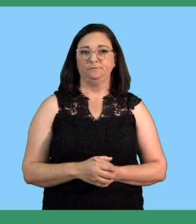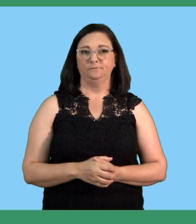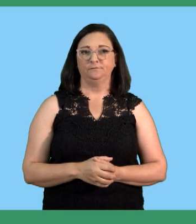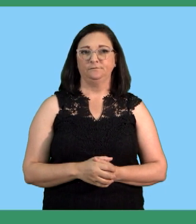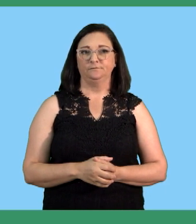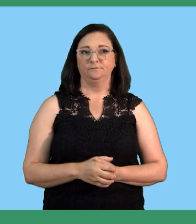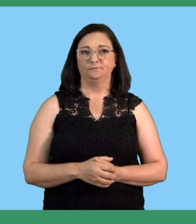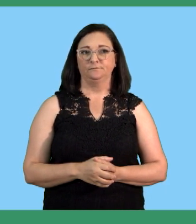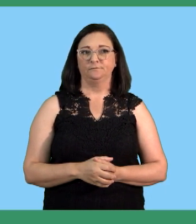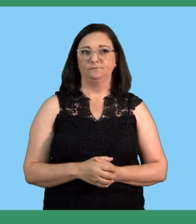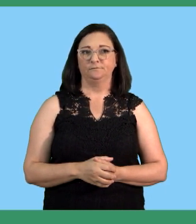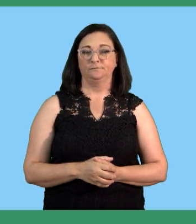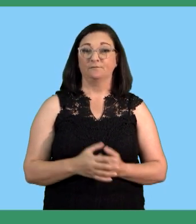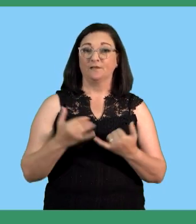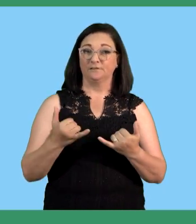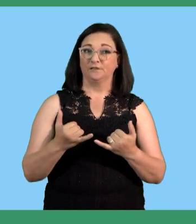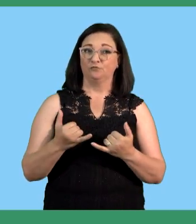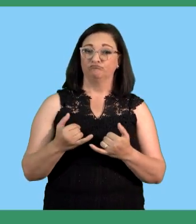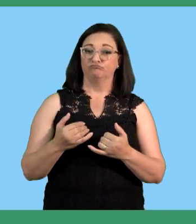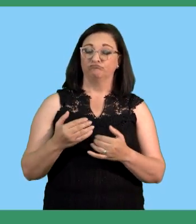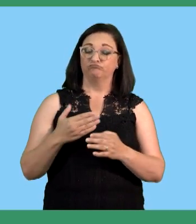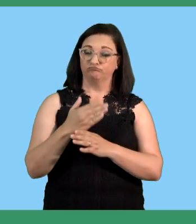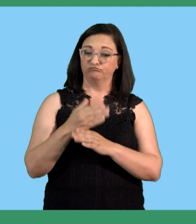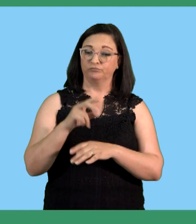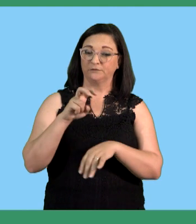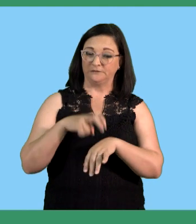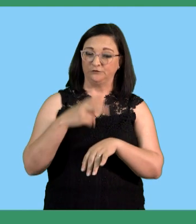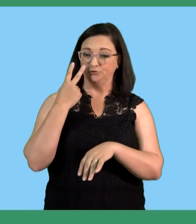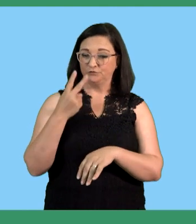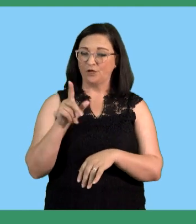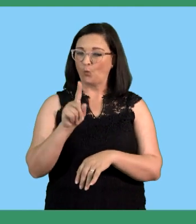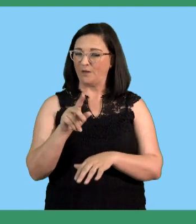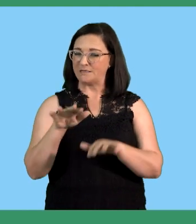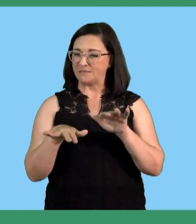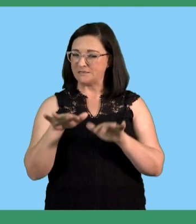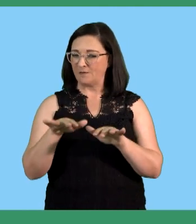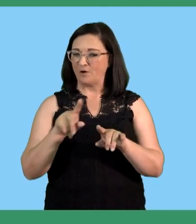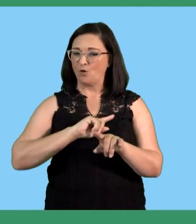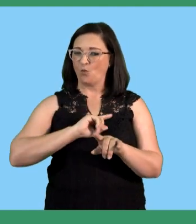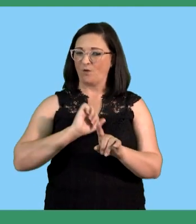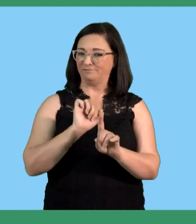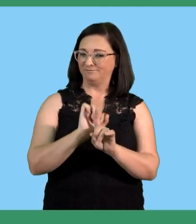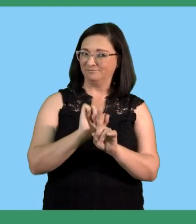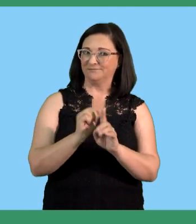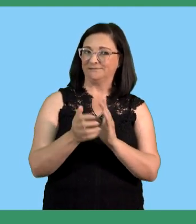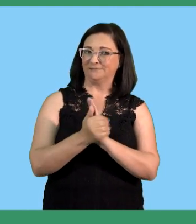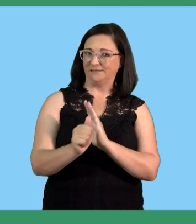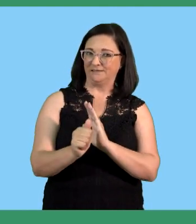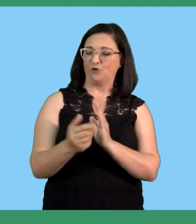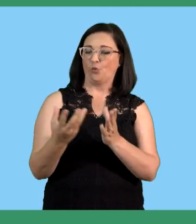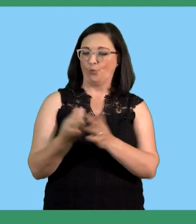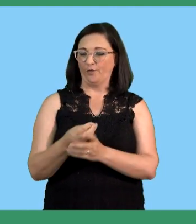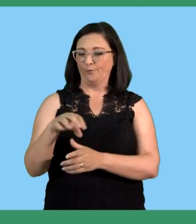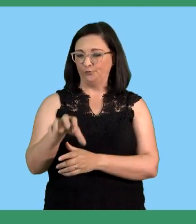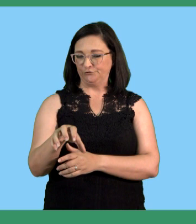determine the similarities between the expectations of the position and the competencies of the employee. What does that mean?